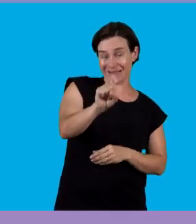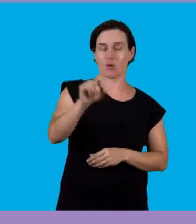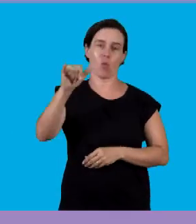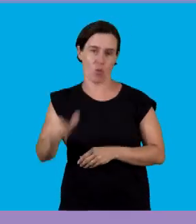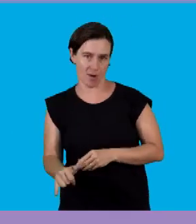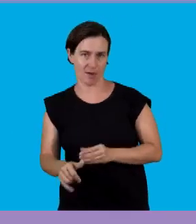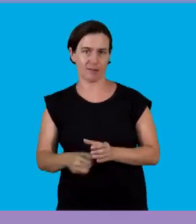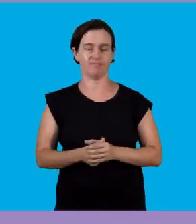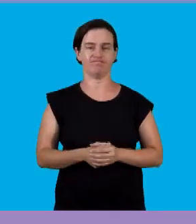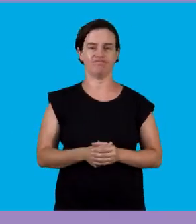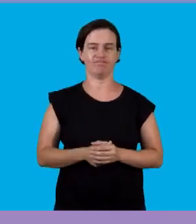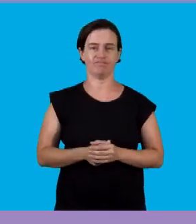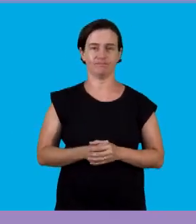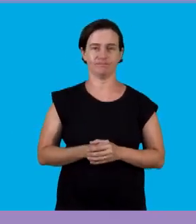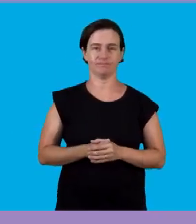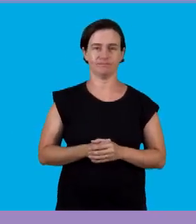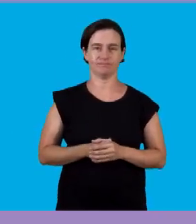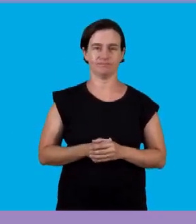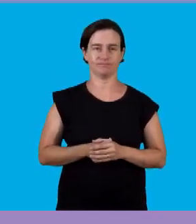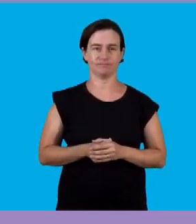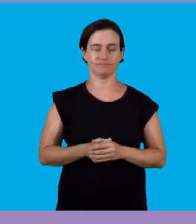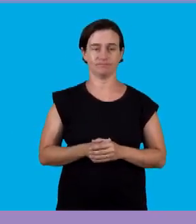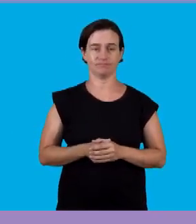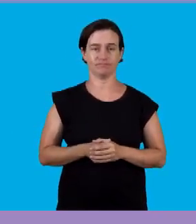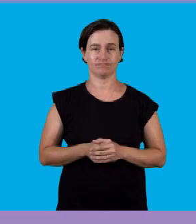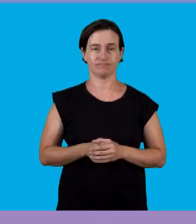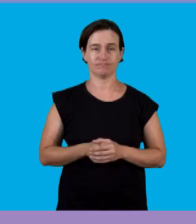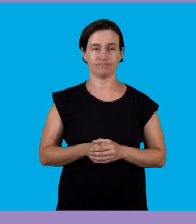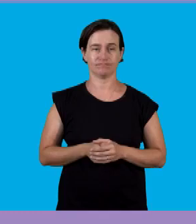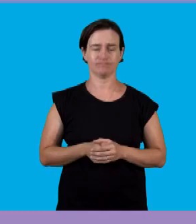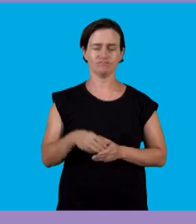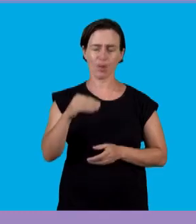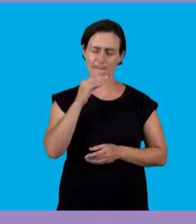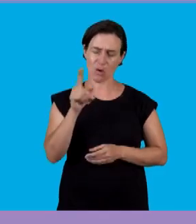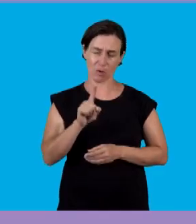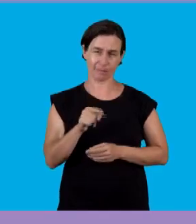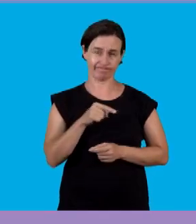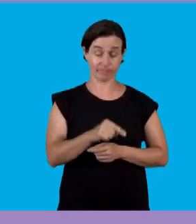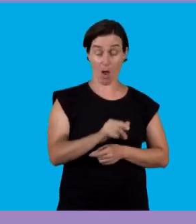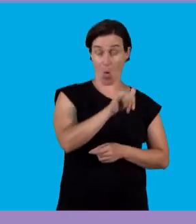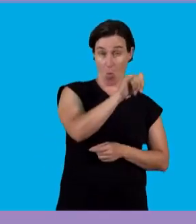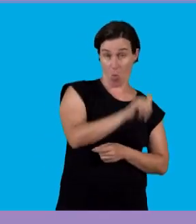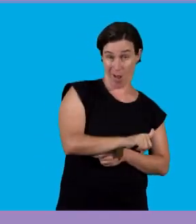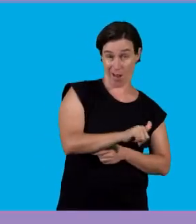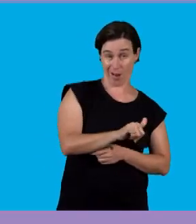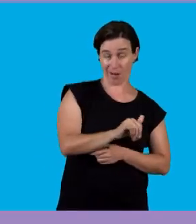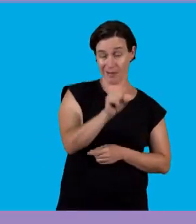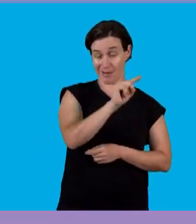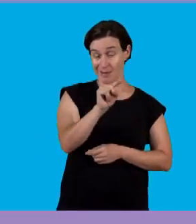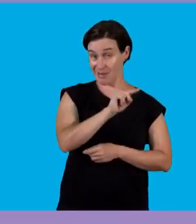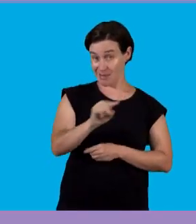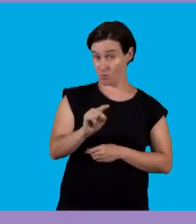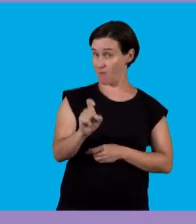going to represent it algebraically. So we know that our output value was found by taking